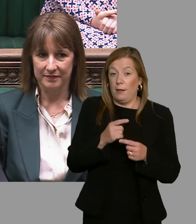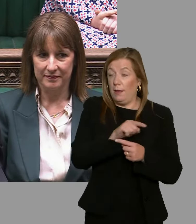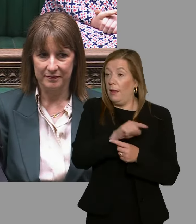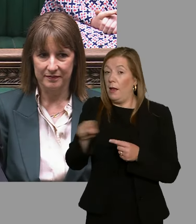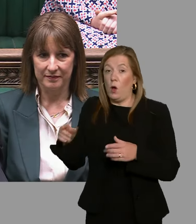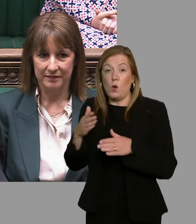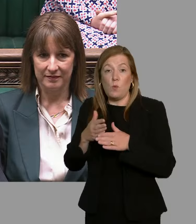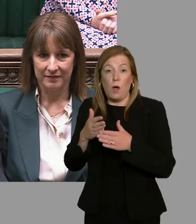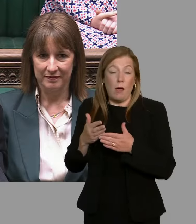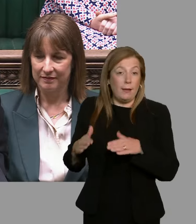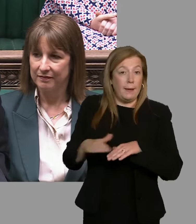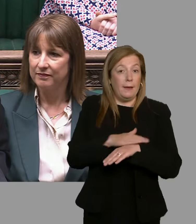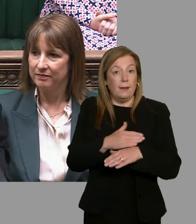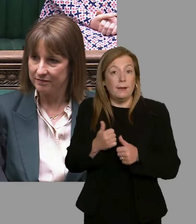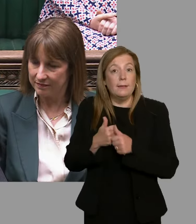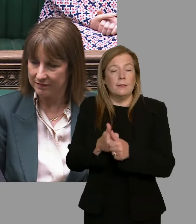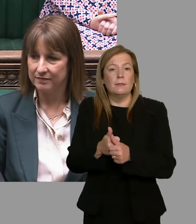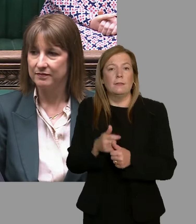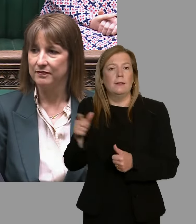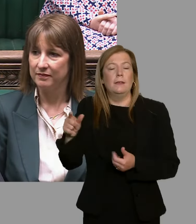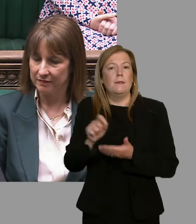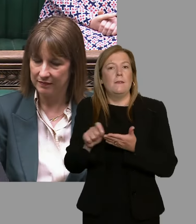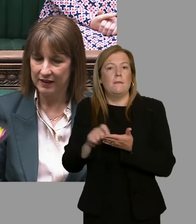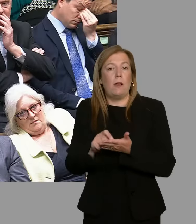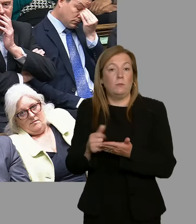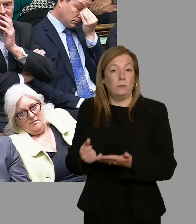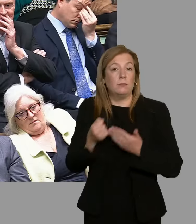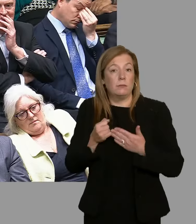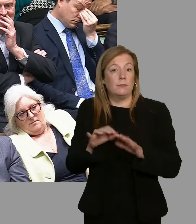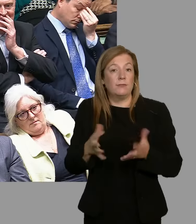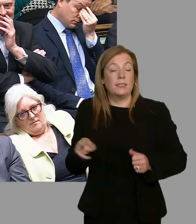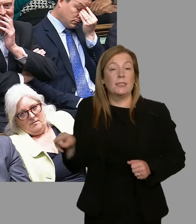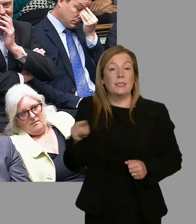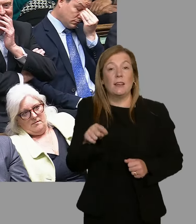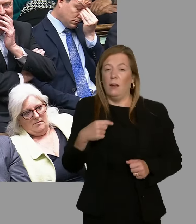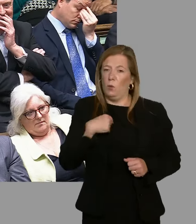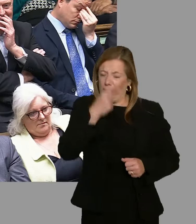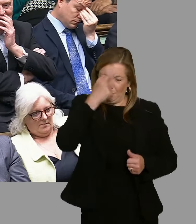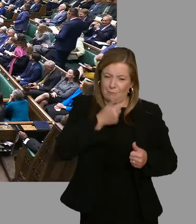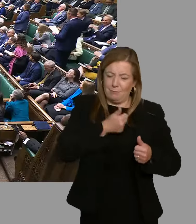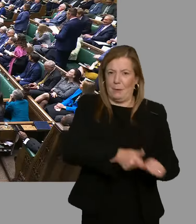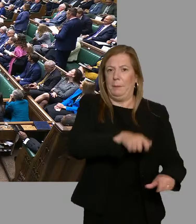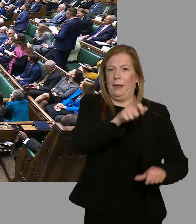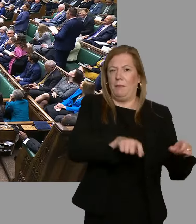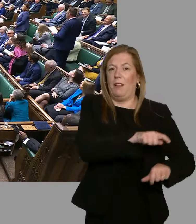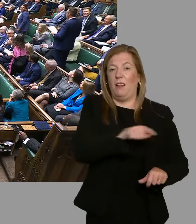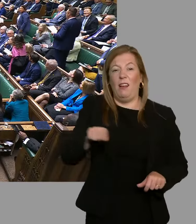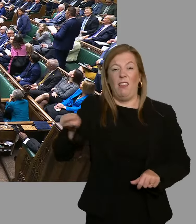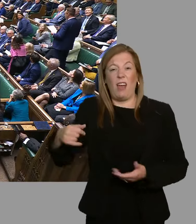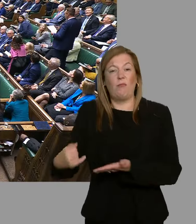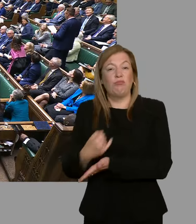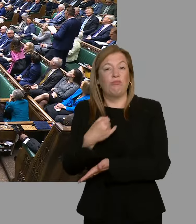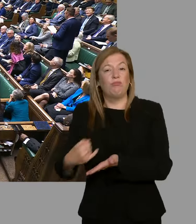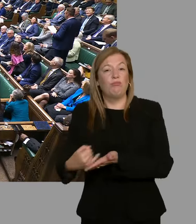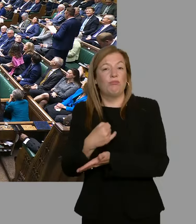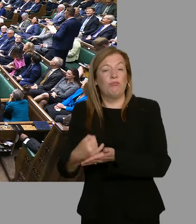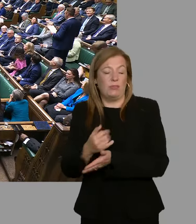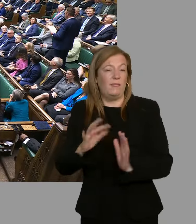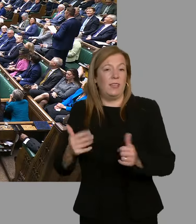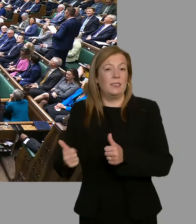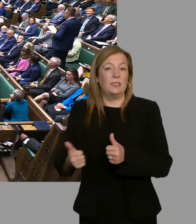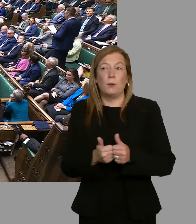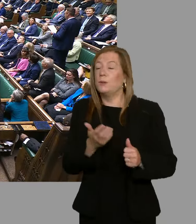backing British workers. They vote against them at every turn. Adam Dance. Thank you, Mr. Speaker. Maternity